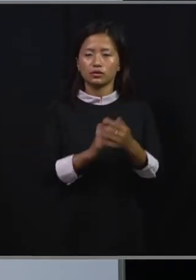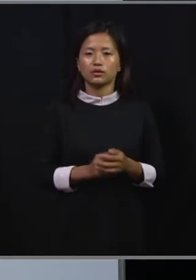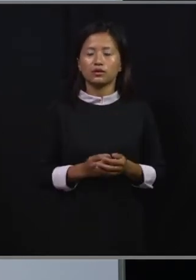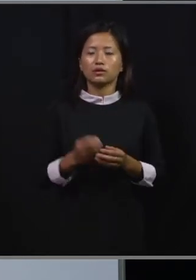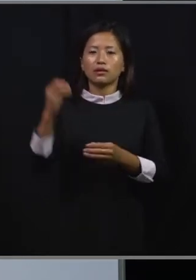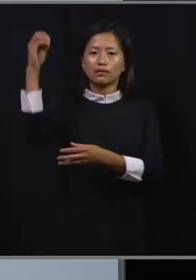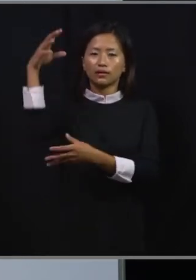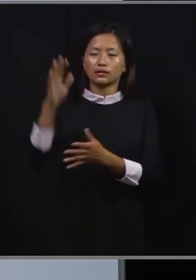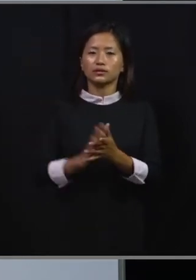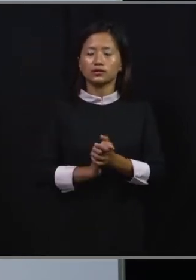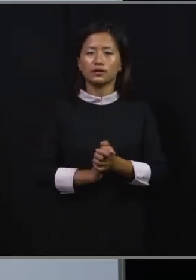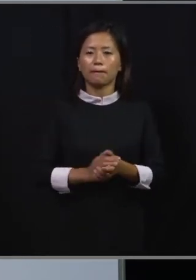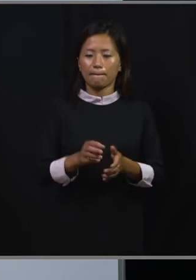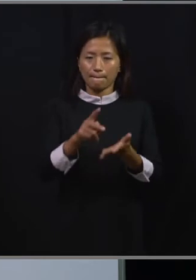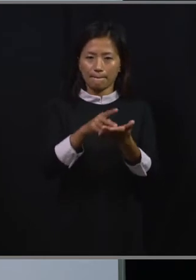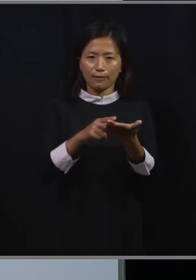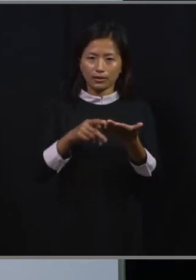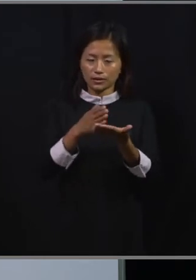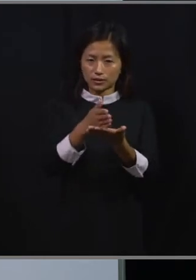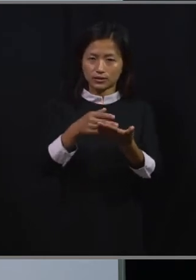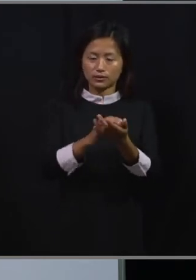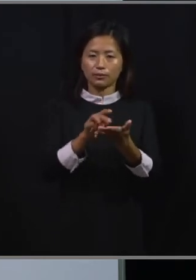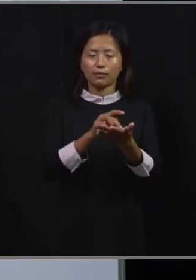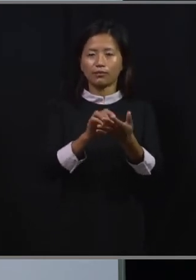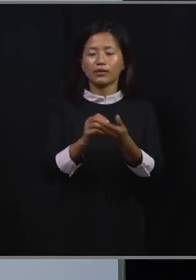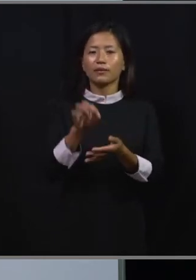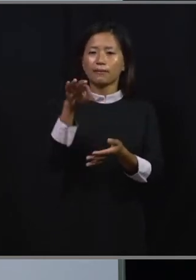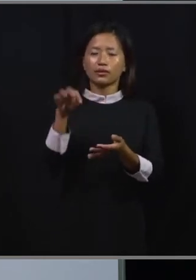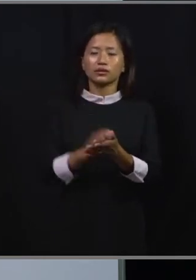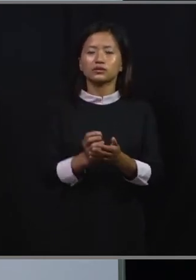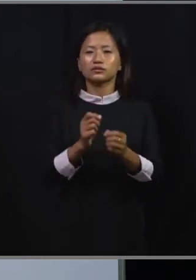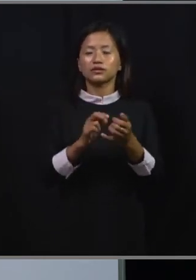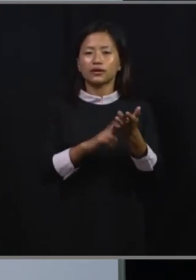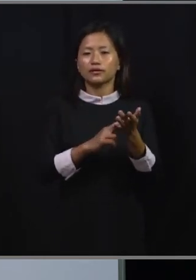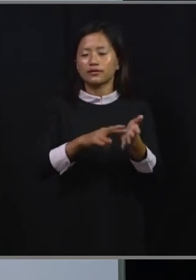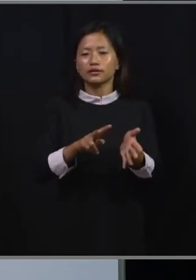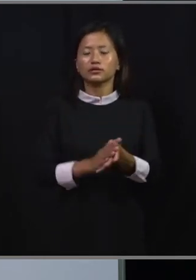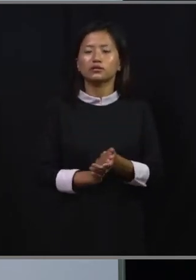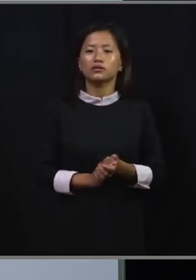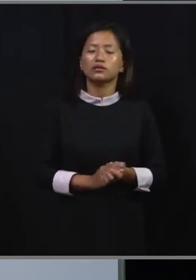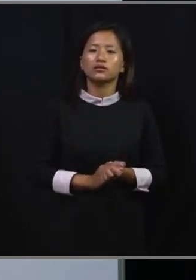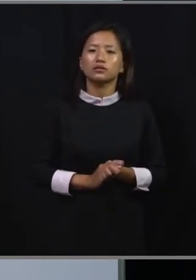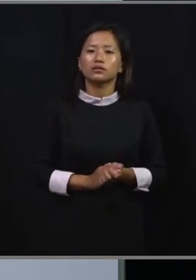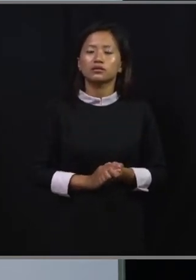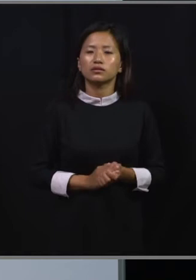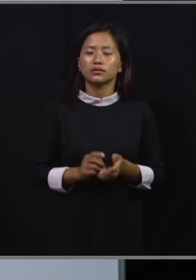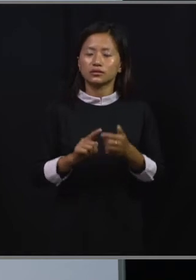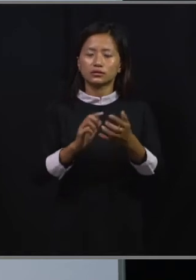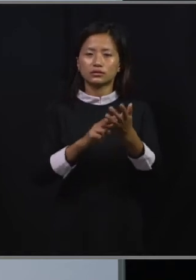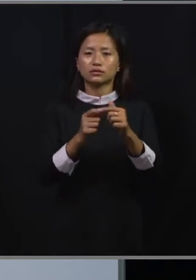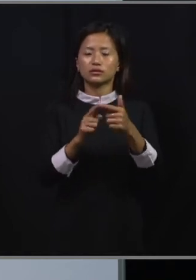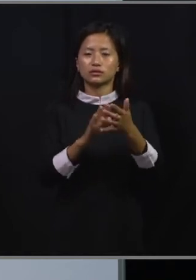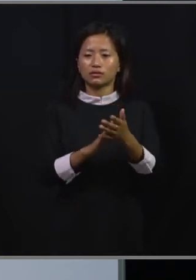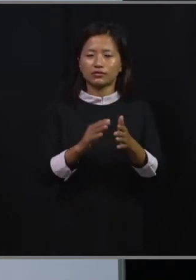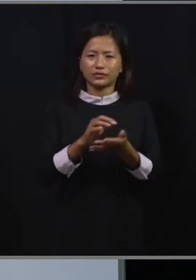light has what? Particle nature. Light is what? Particle nature. So because Newton is a mechanics guy, right? He entirely based on the